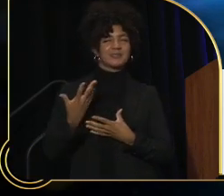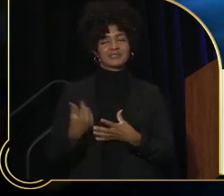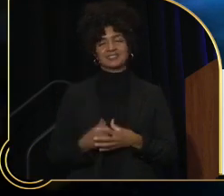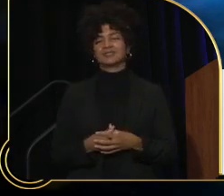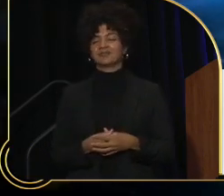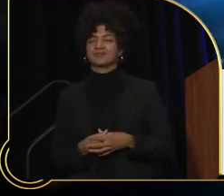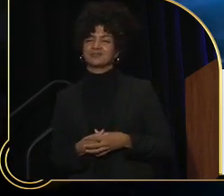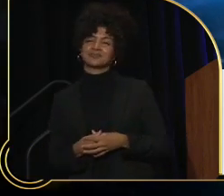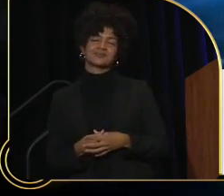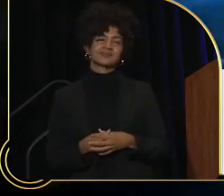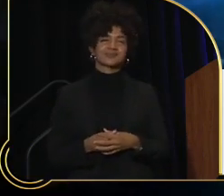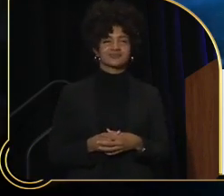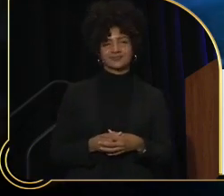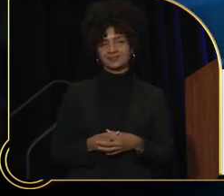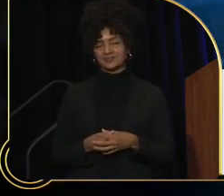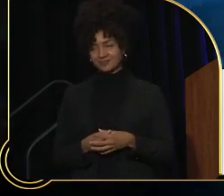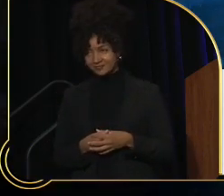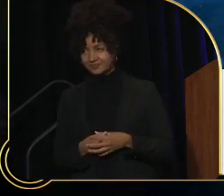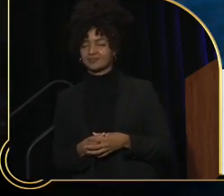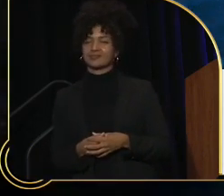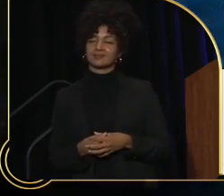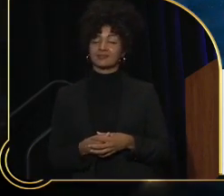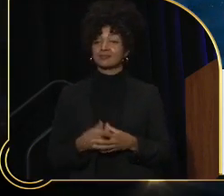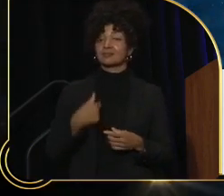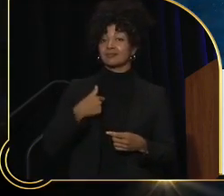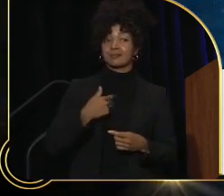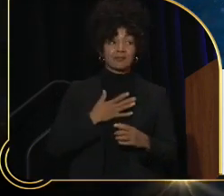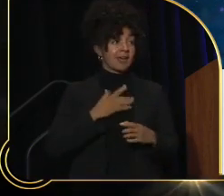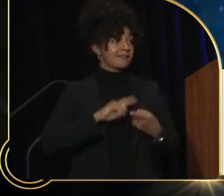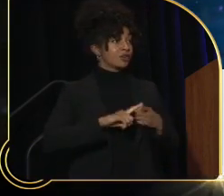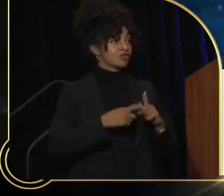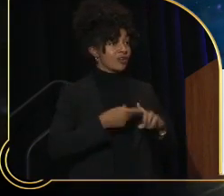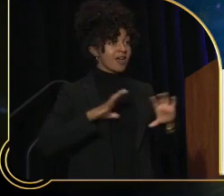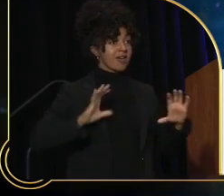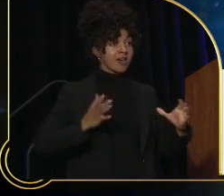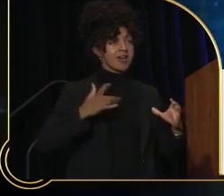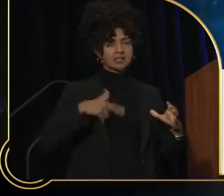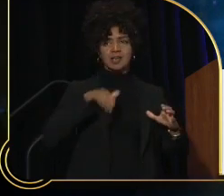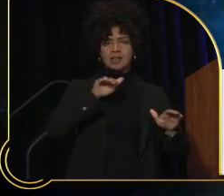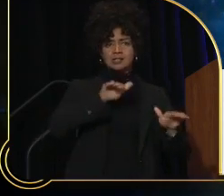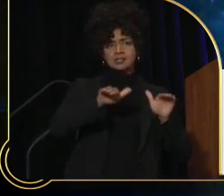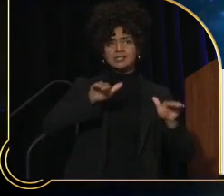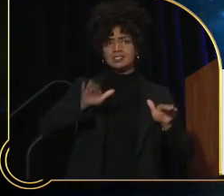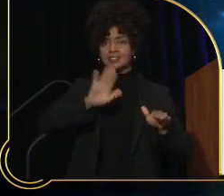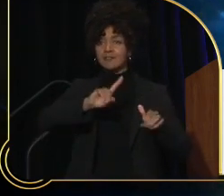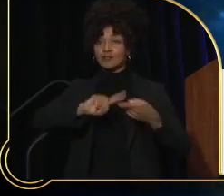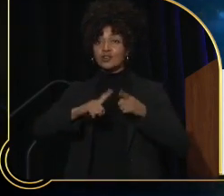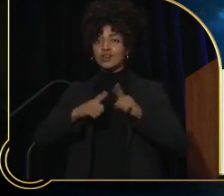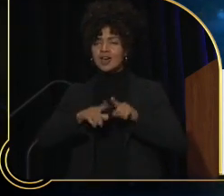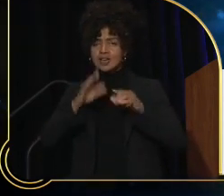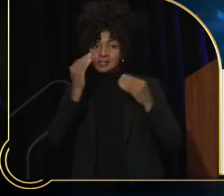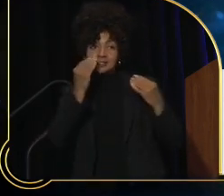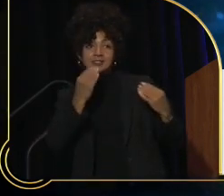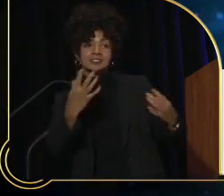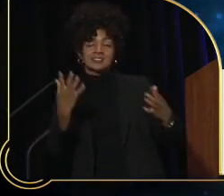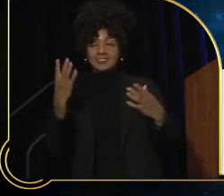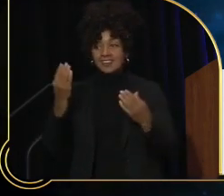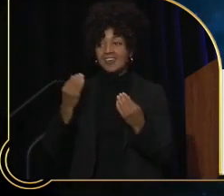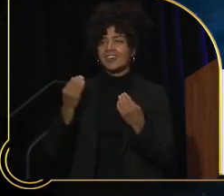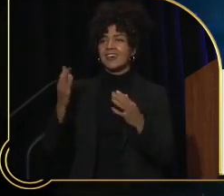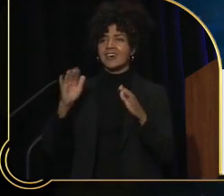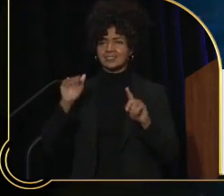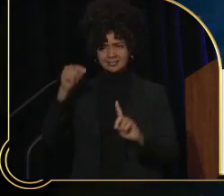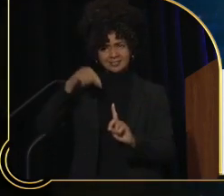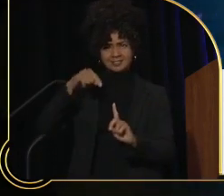growing. Me and all my friends, and they are telling their friends too about